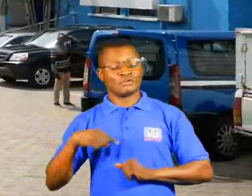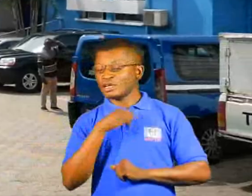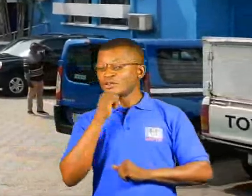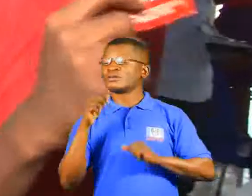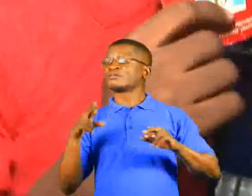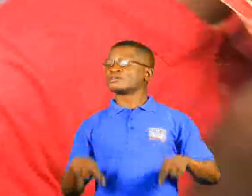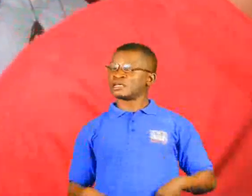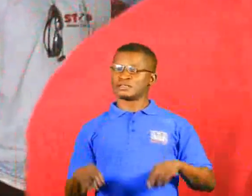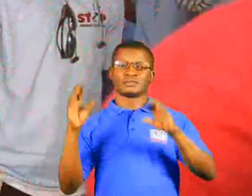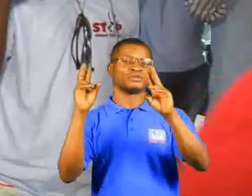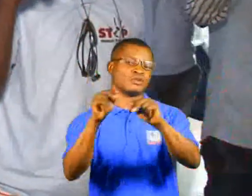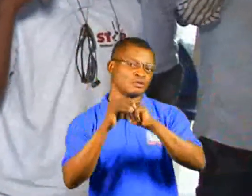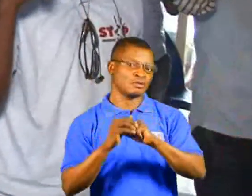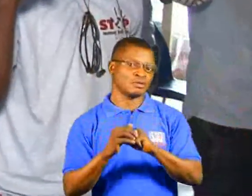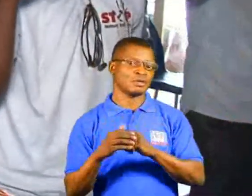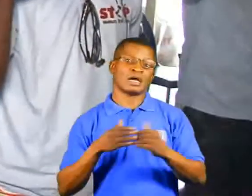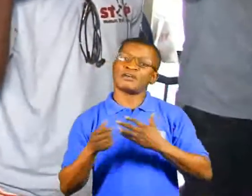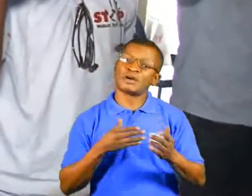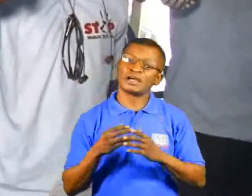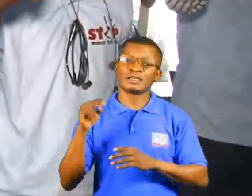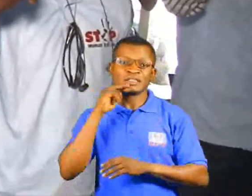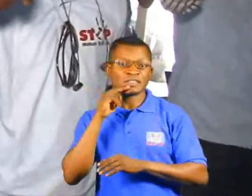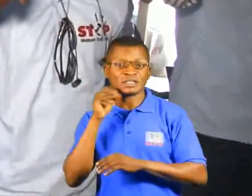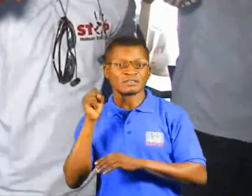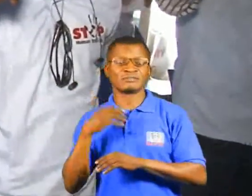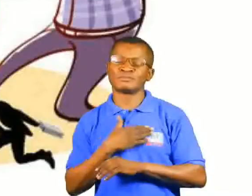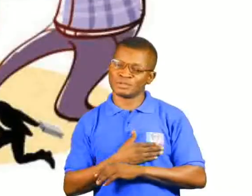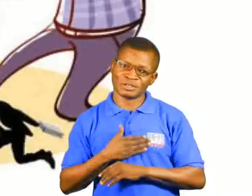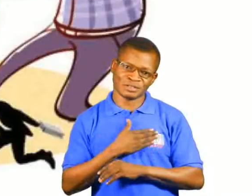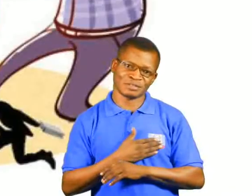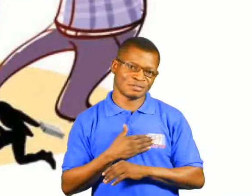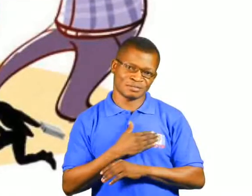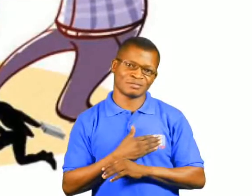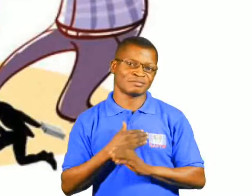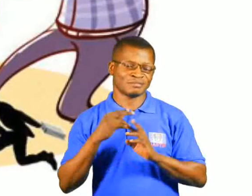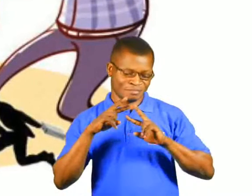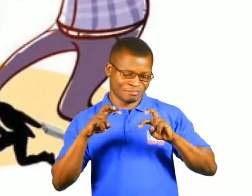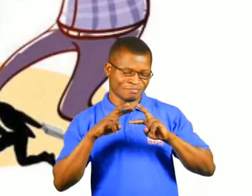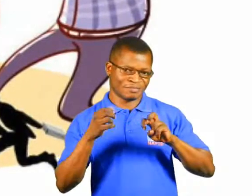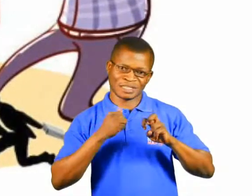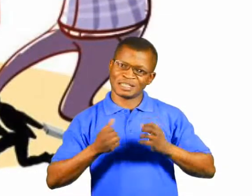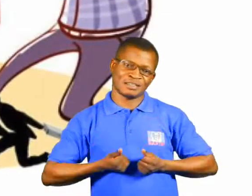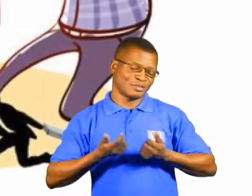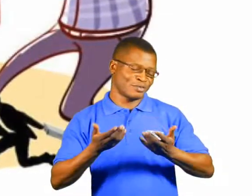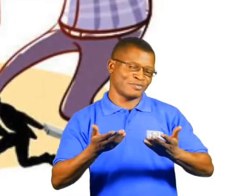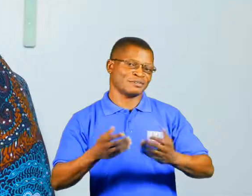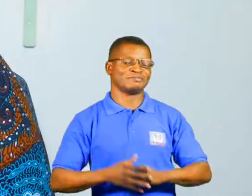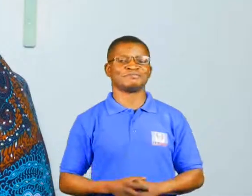NAPTIP is not resting on its oars. However, Nigerians are advised to beware of seemingly lucrative